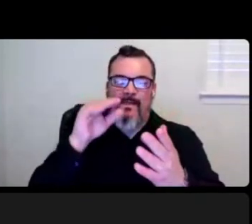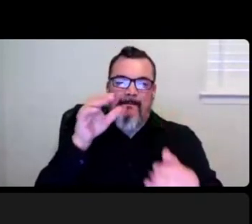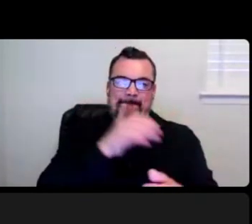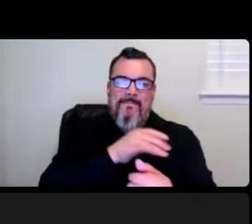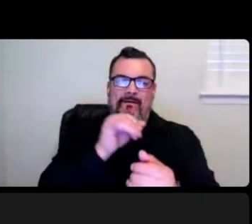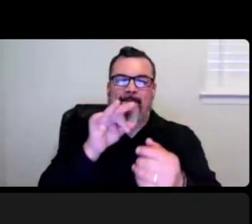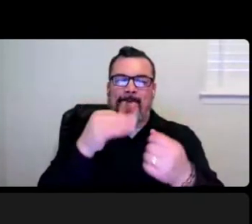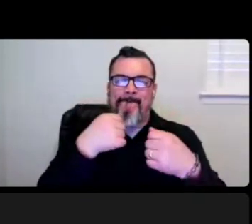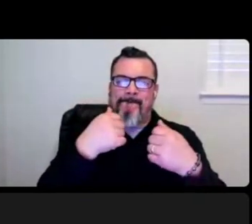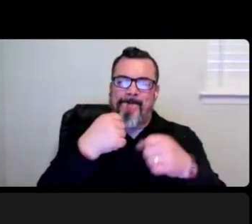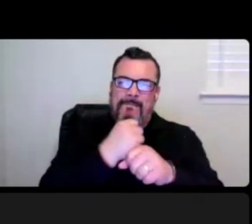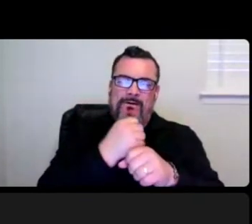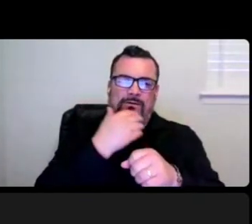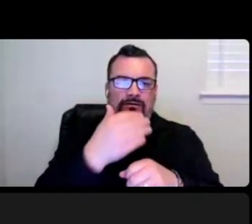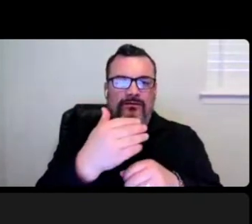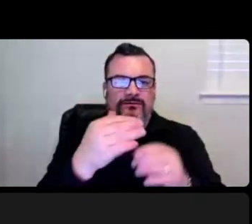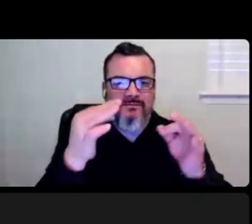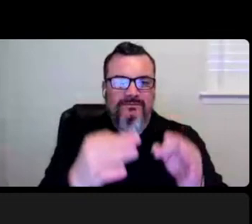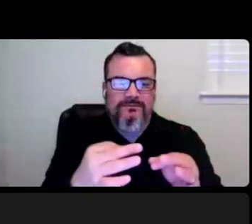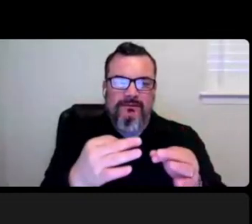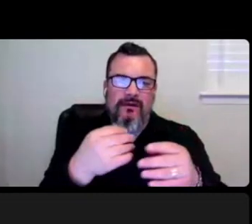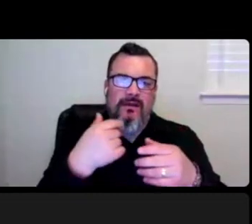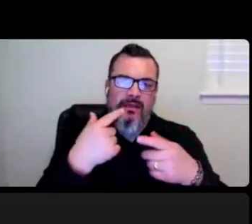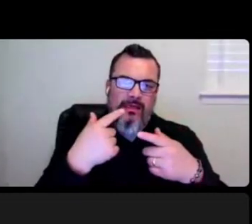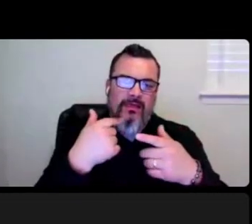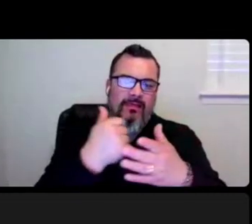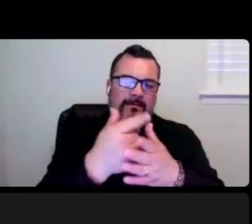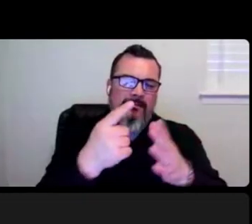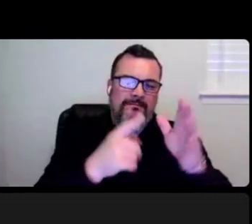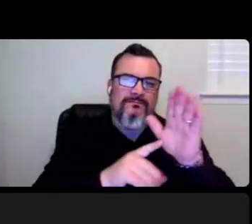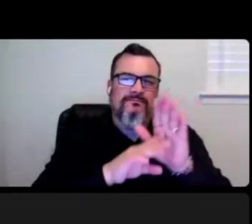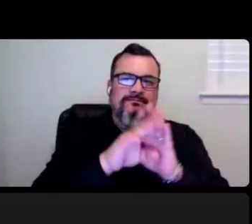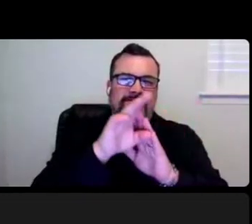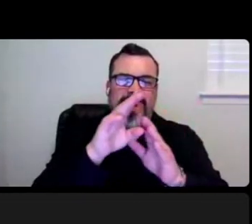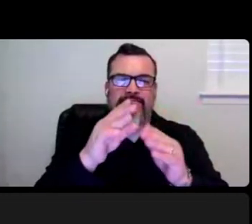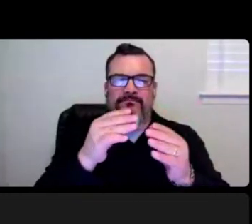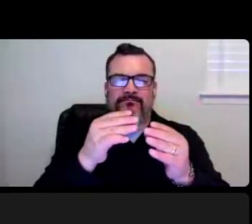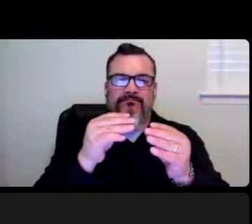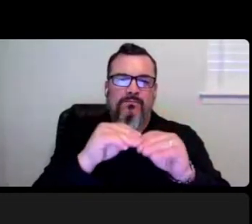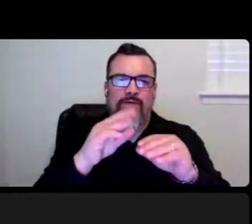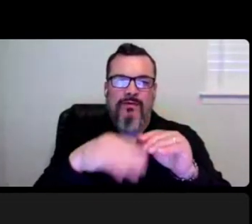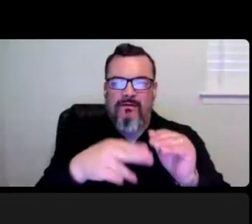ethical decisions that propel them into success beyond high school.